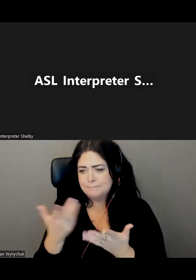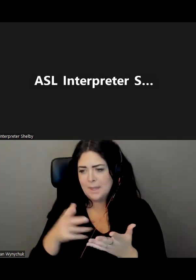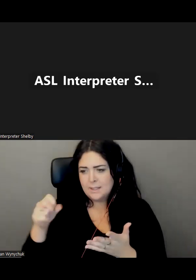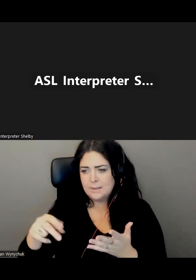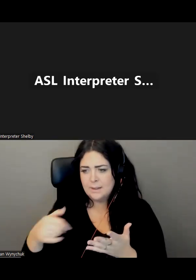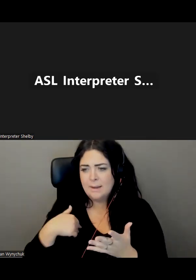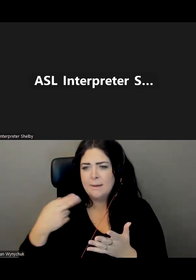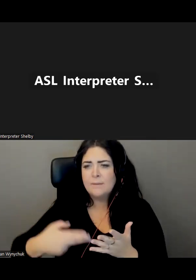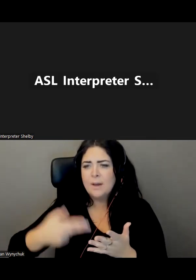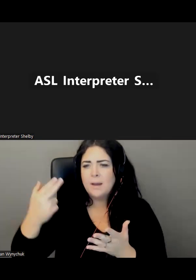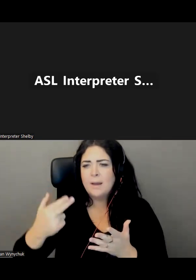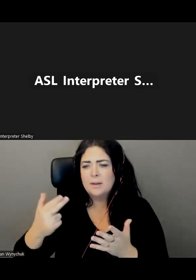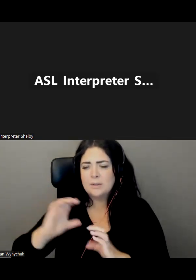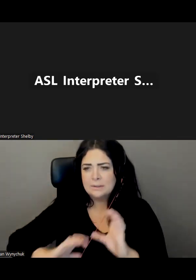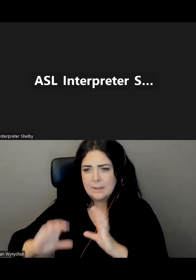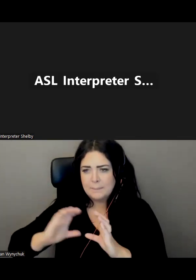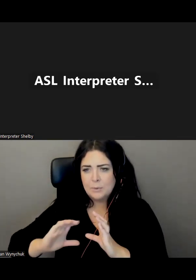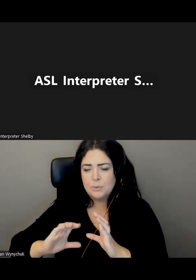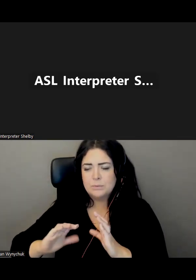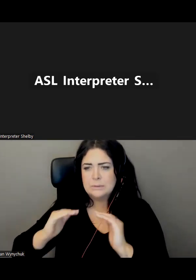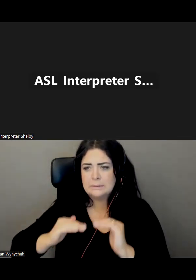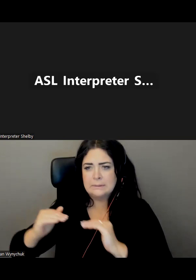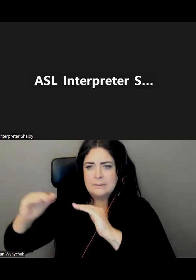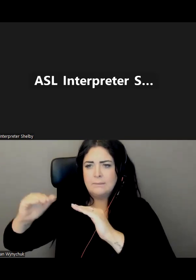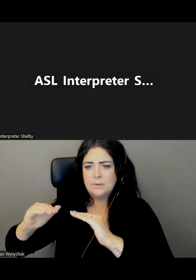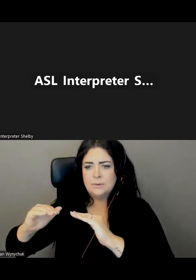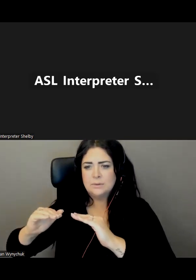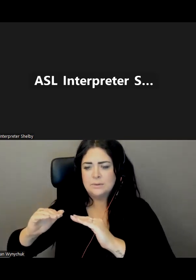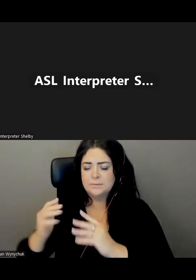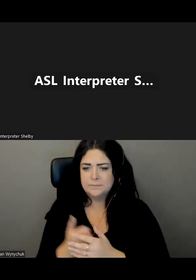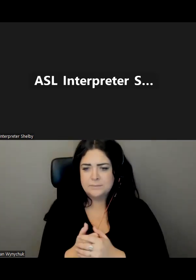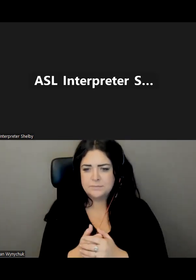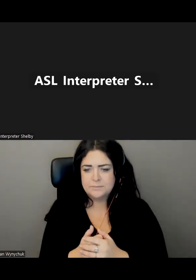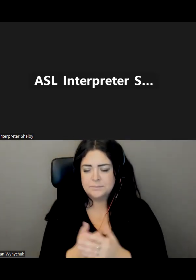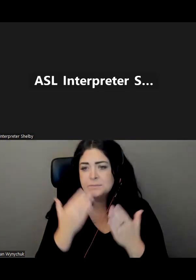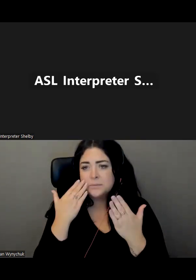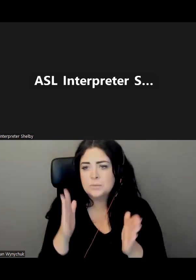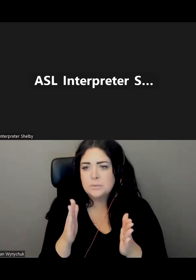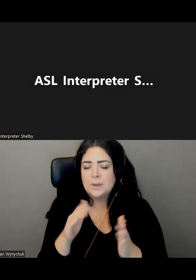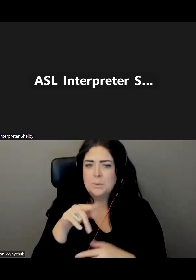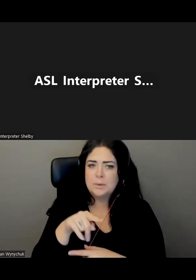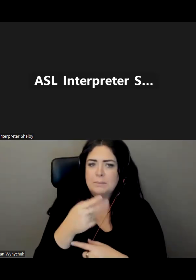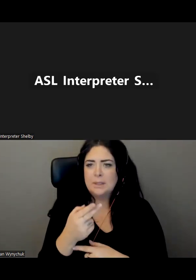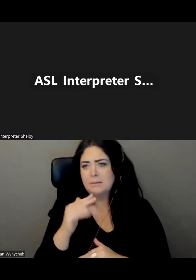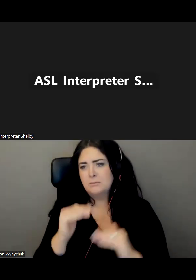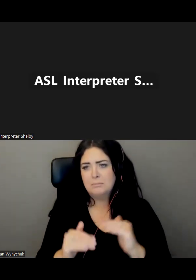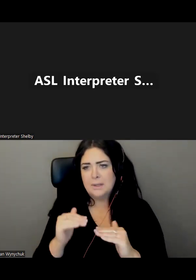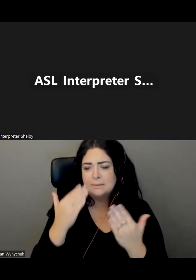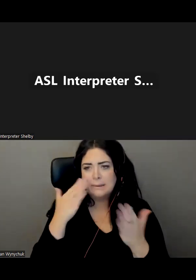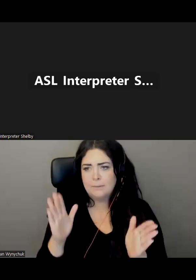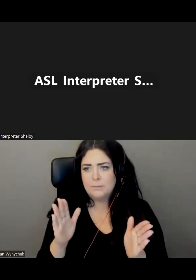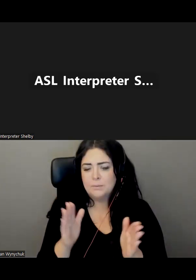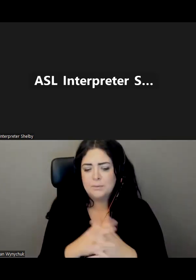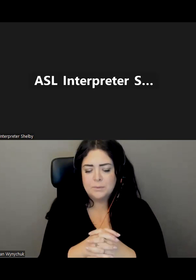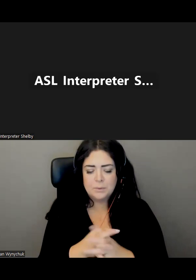levels of certain chemicals that could upset, because I don't really know things like pH balance and all of that. So I was